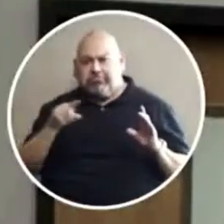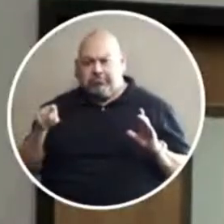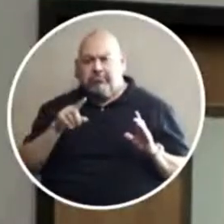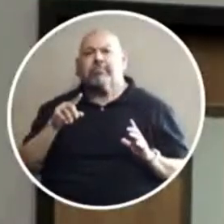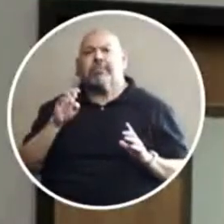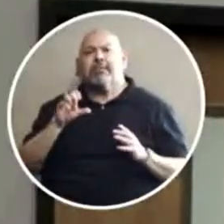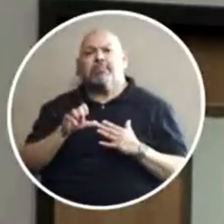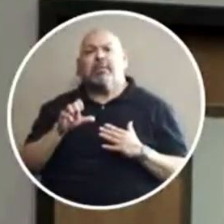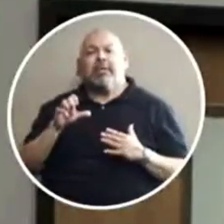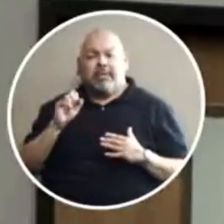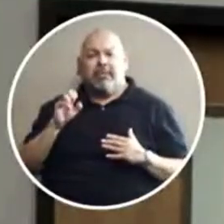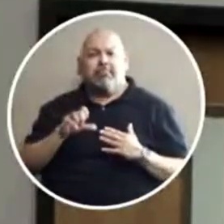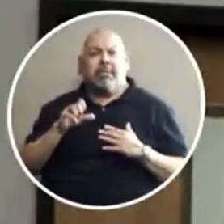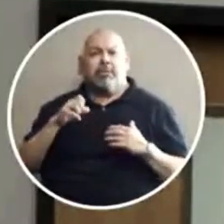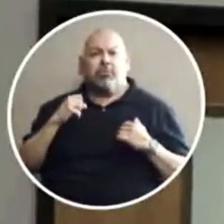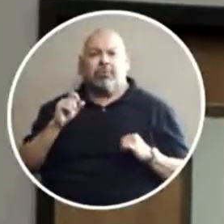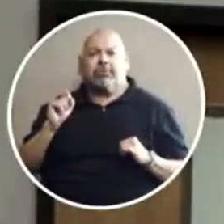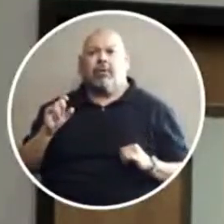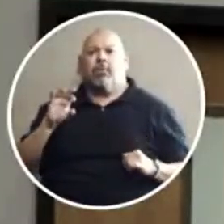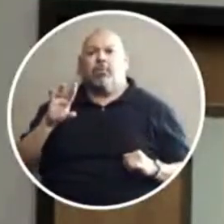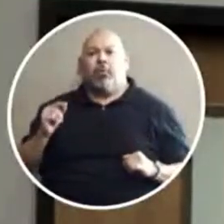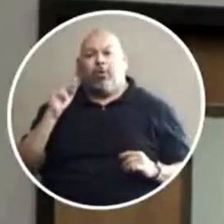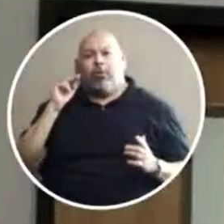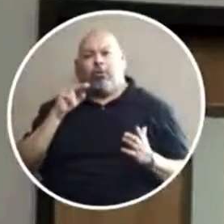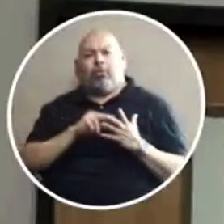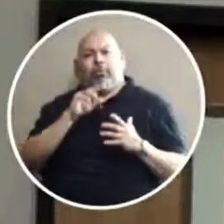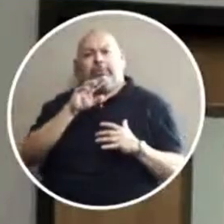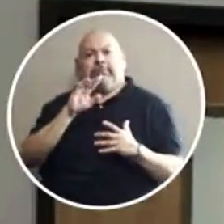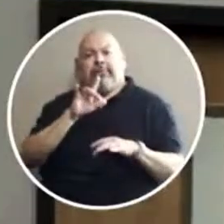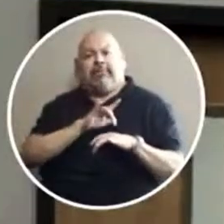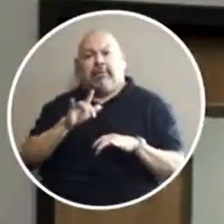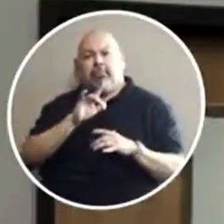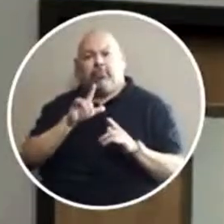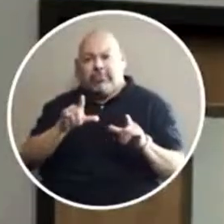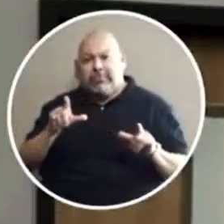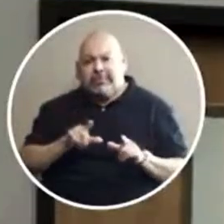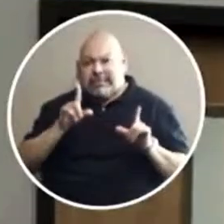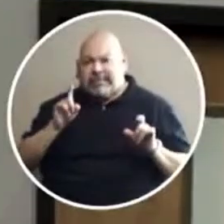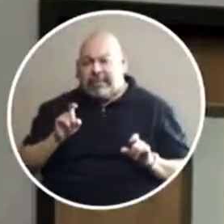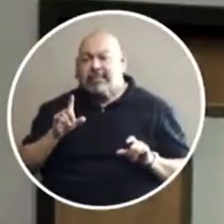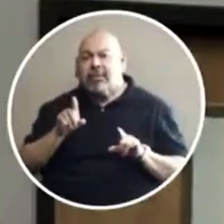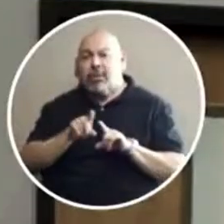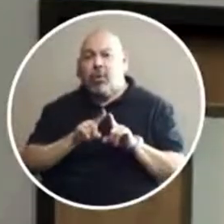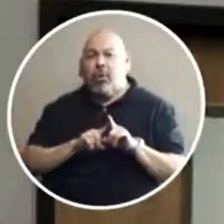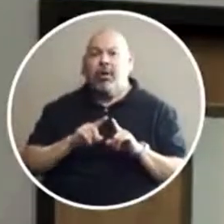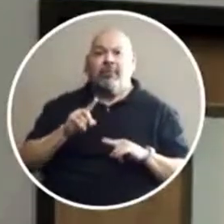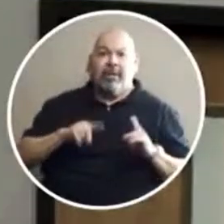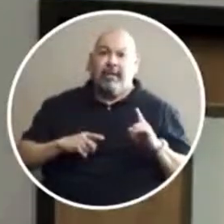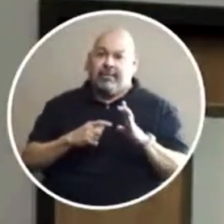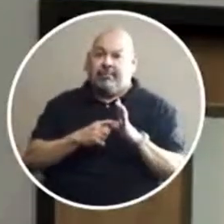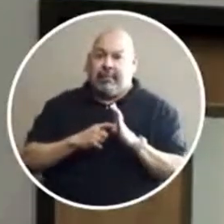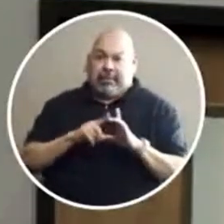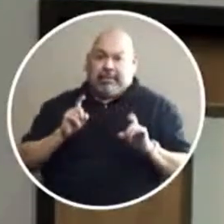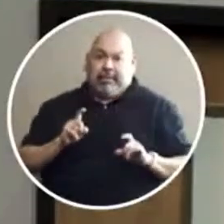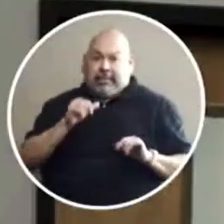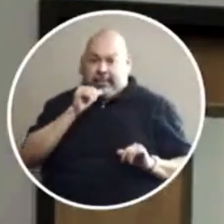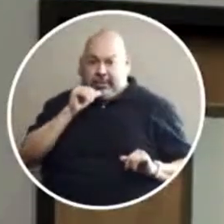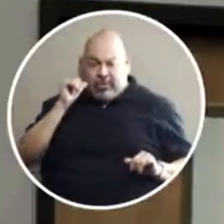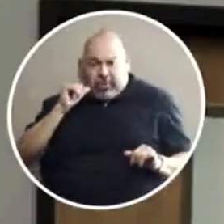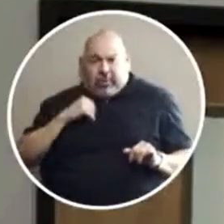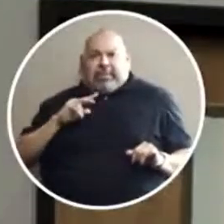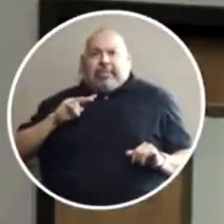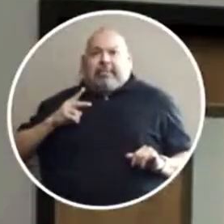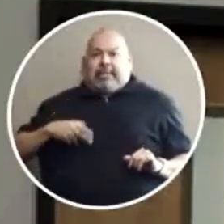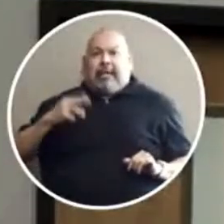visit epstrong.org to look at the available locations where you can get tested. There is a very high demand in tests. Yesterday was